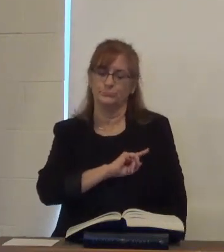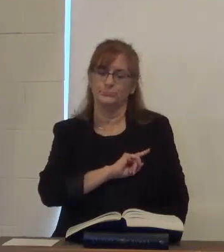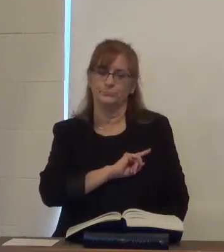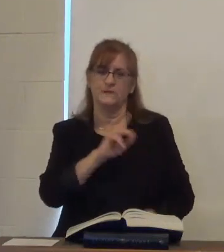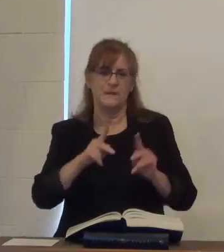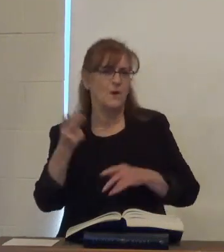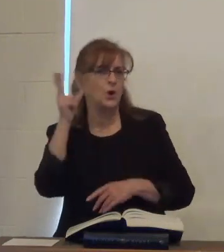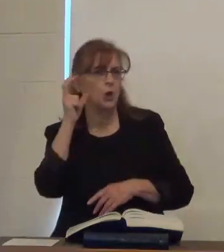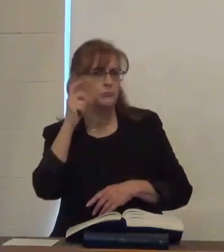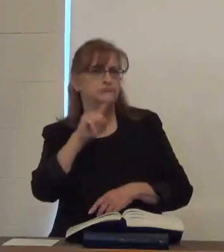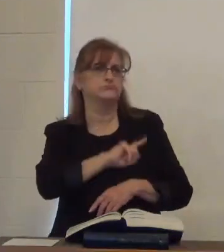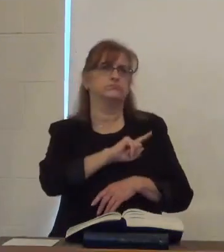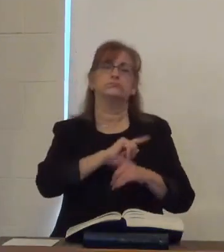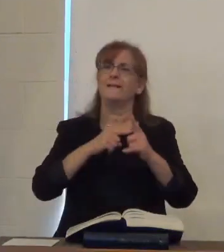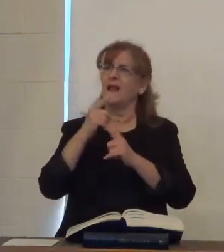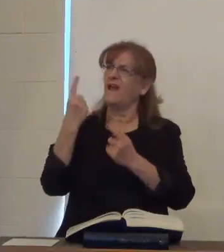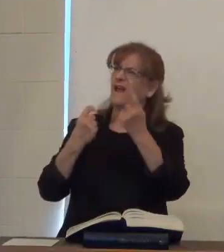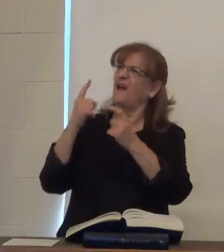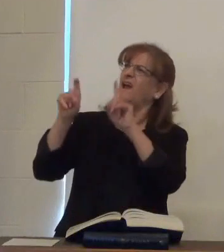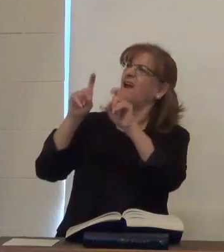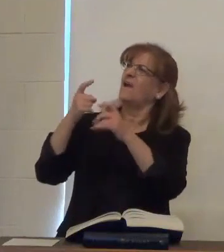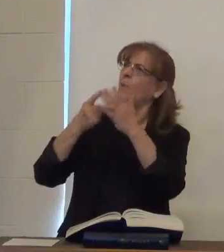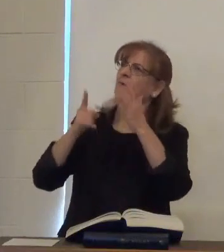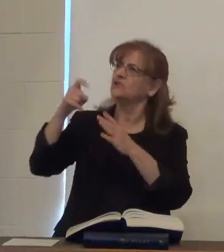were convicted. Then they asked a question, what shall we do?